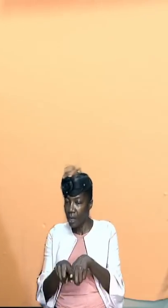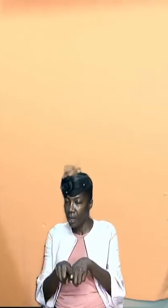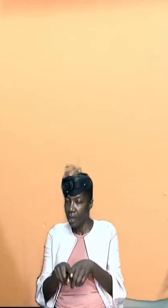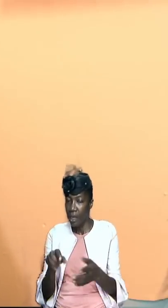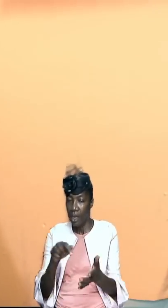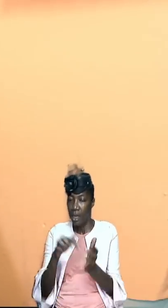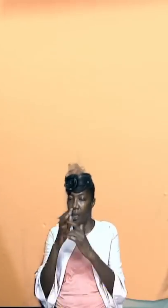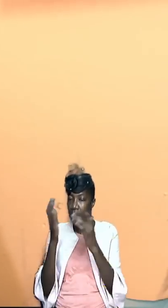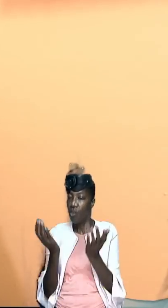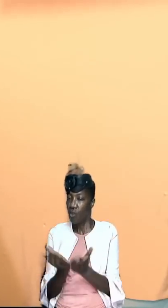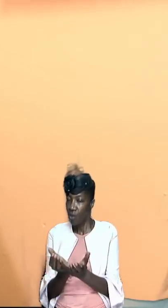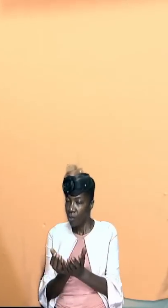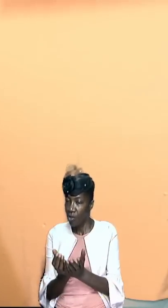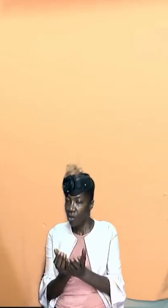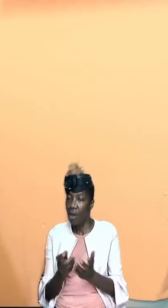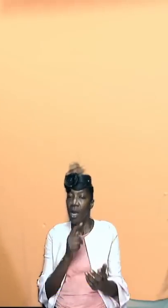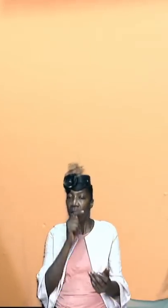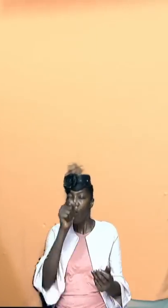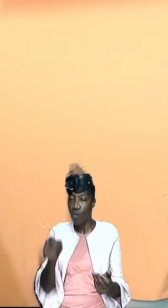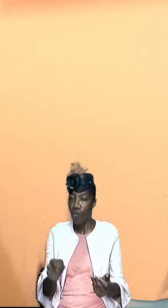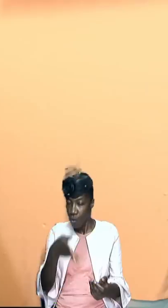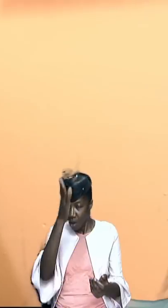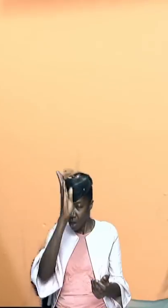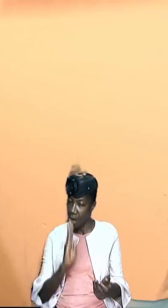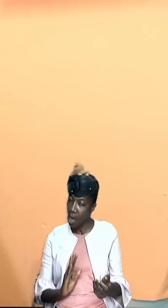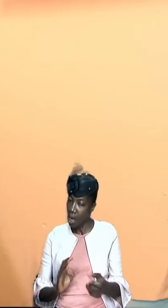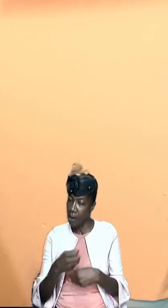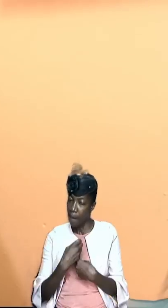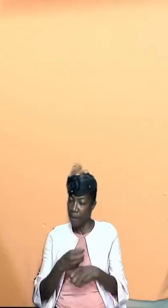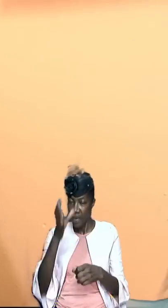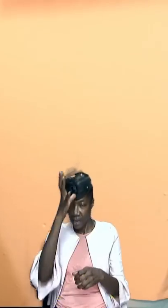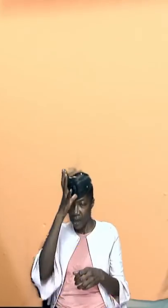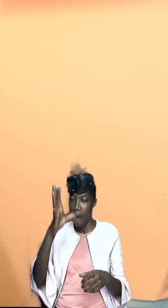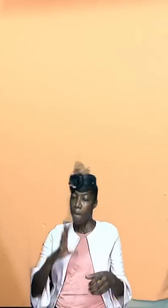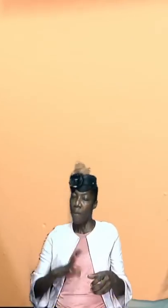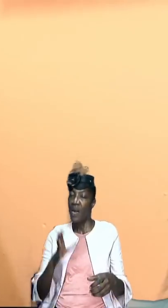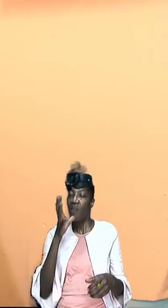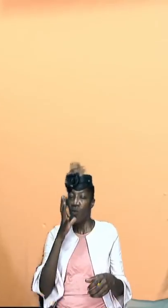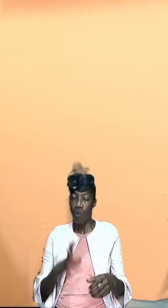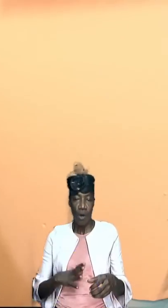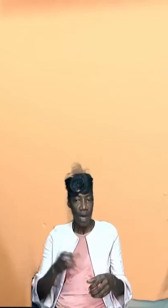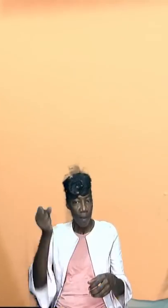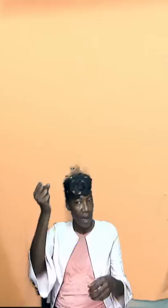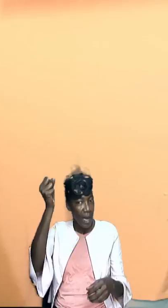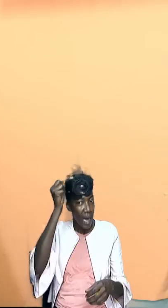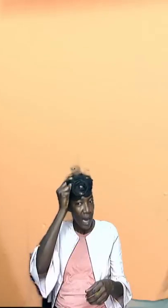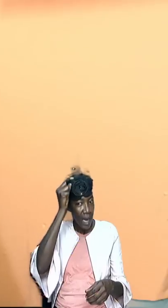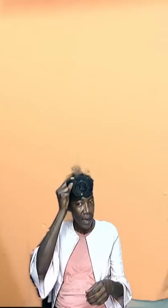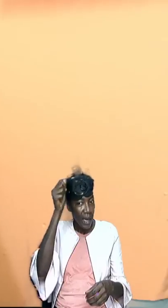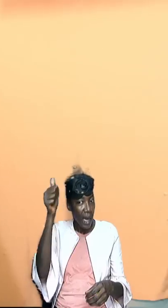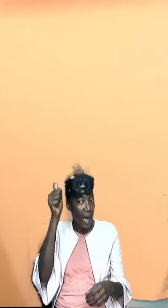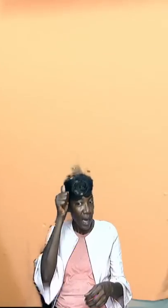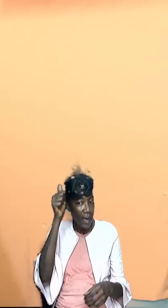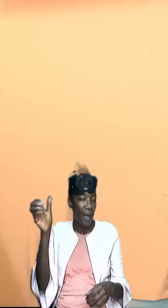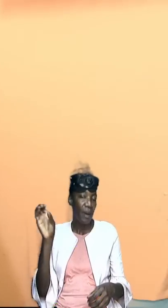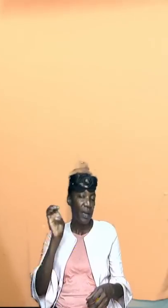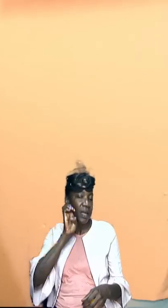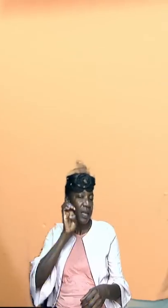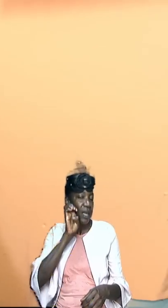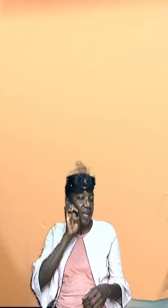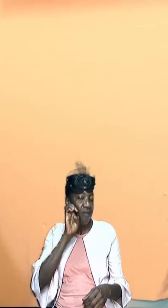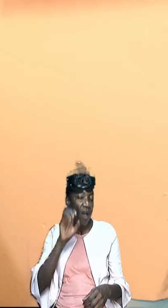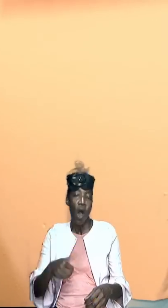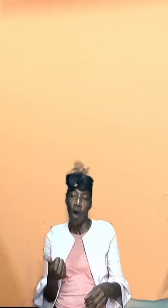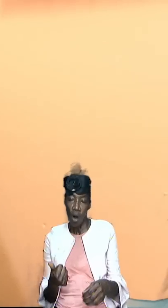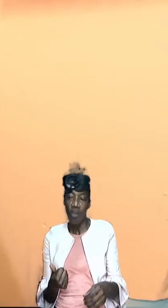one, God made man and woman, He made Adam and Eve. Two, that we are coming